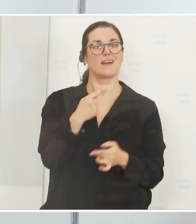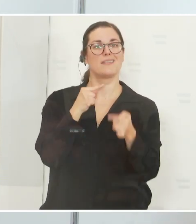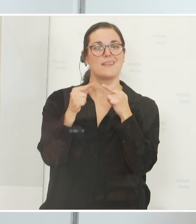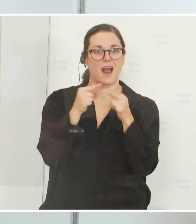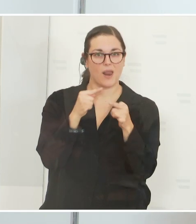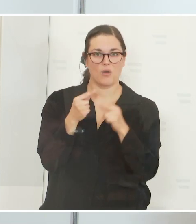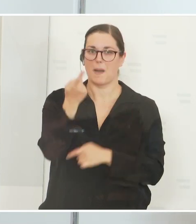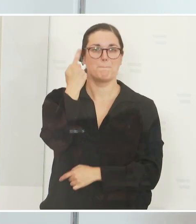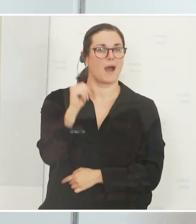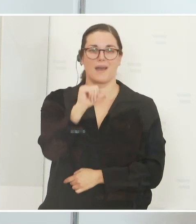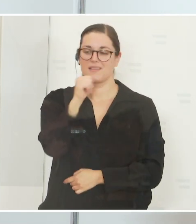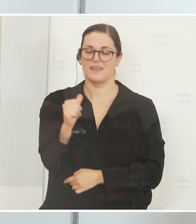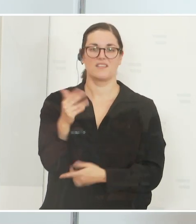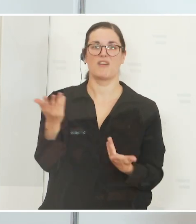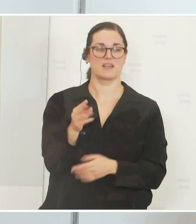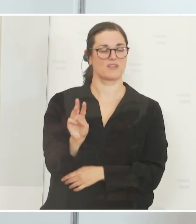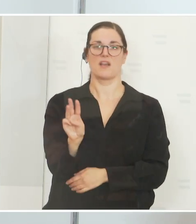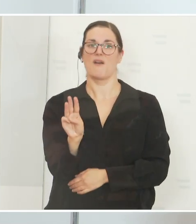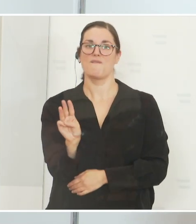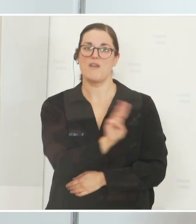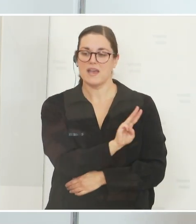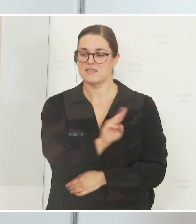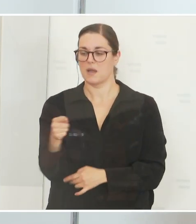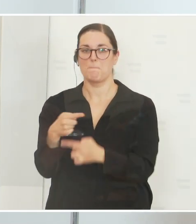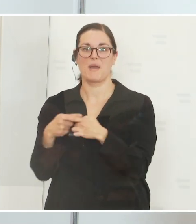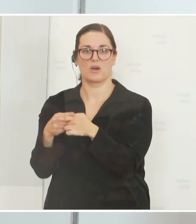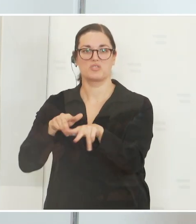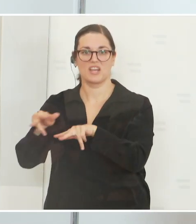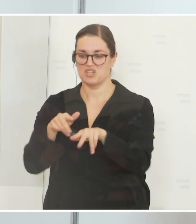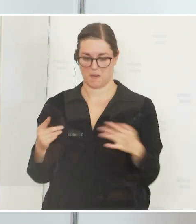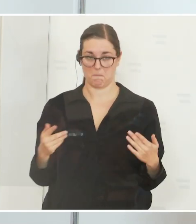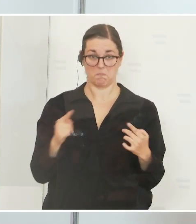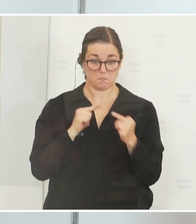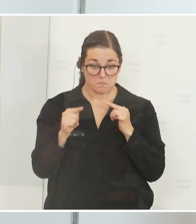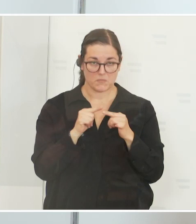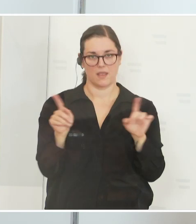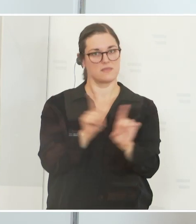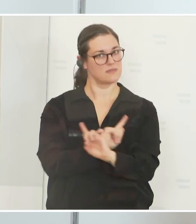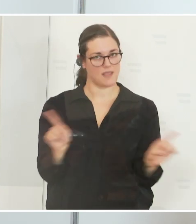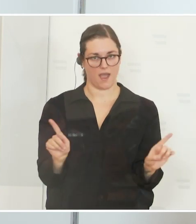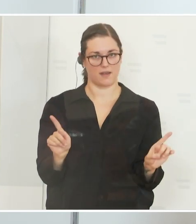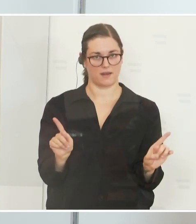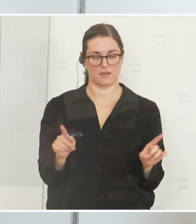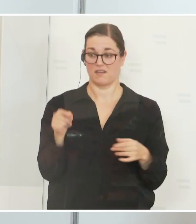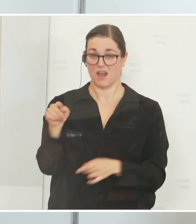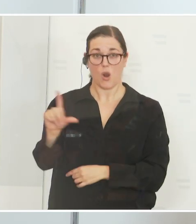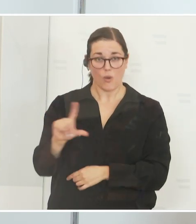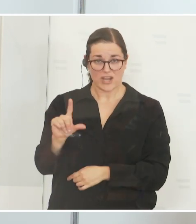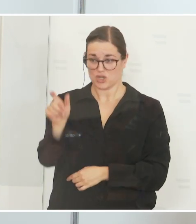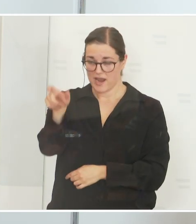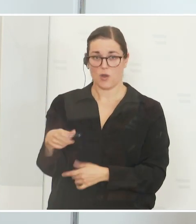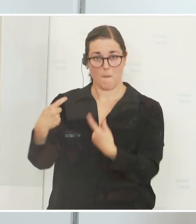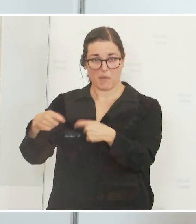mean dialogue between West and Belarus regime. There is no point in discussing anything with Lukashenko.